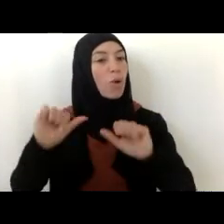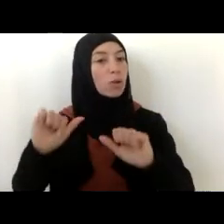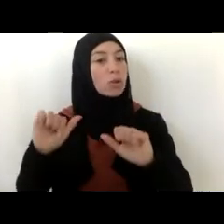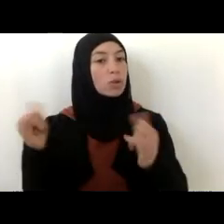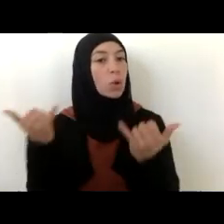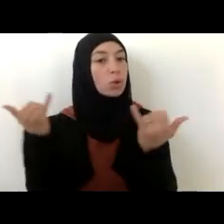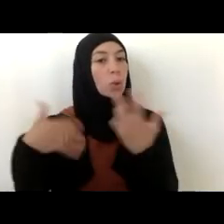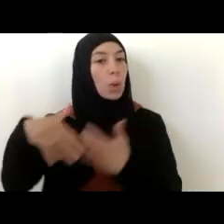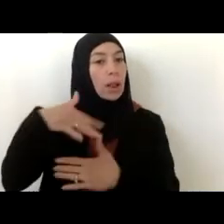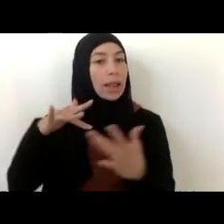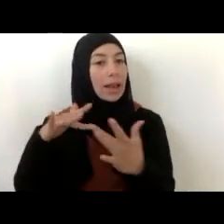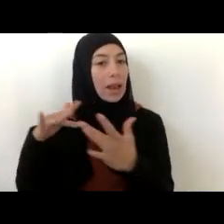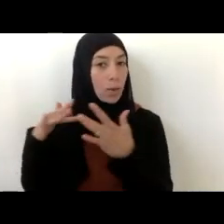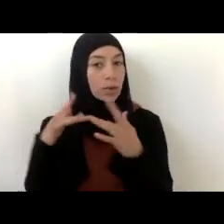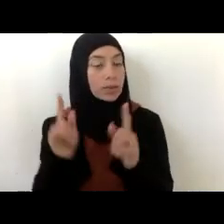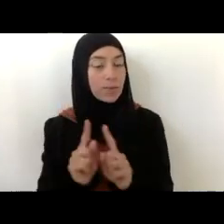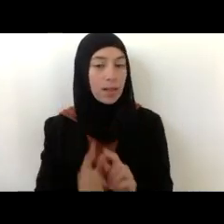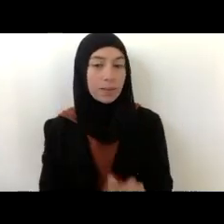networks.